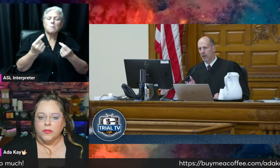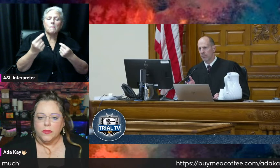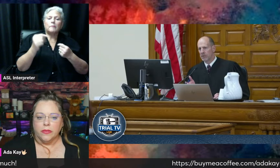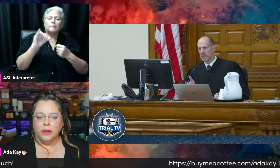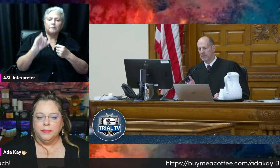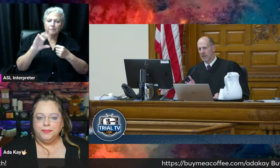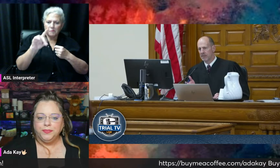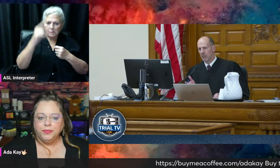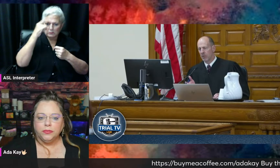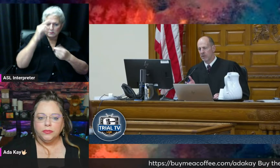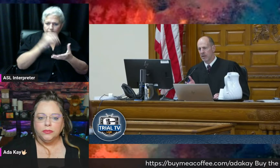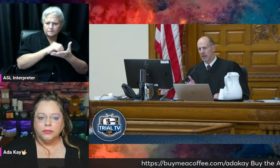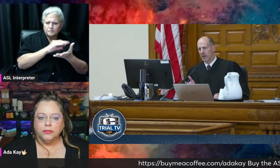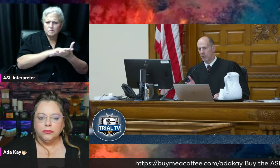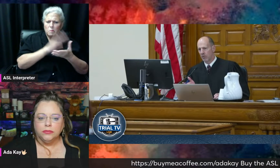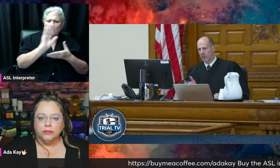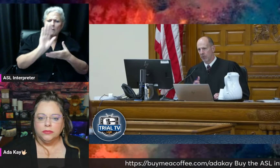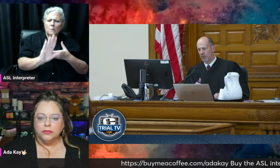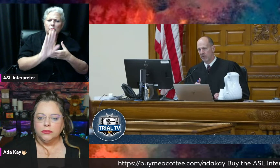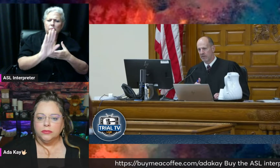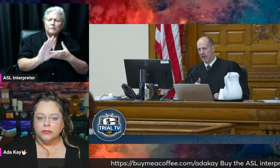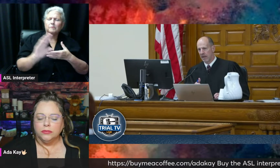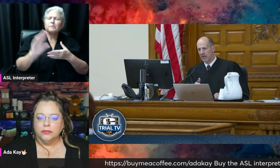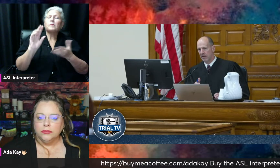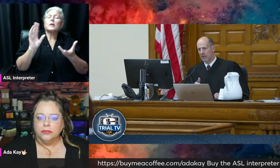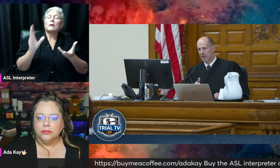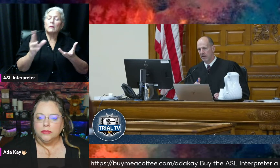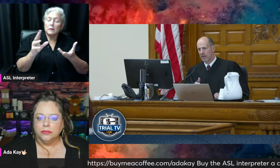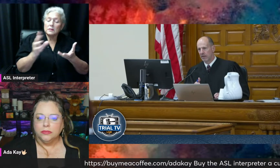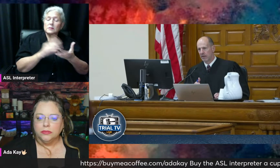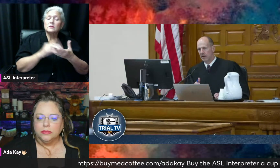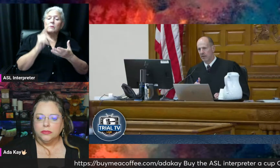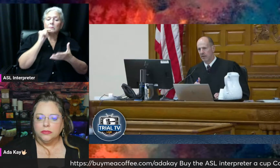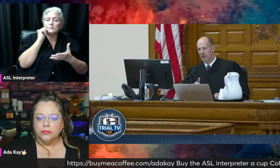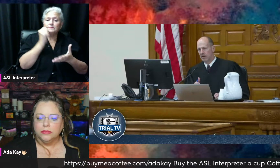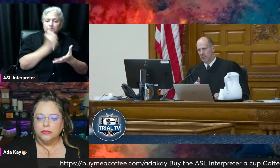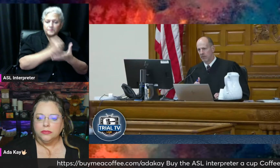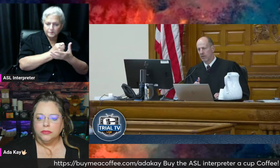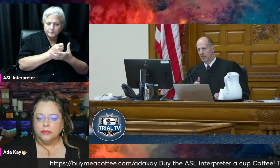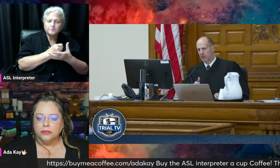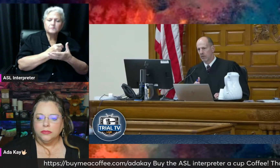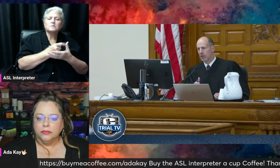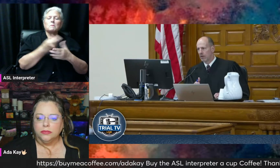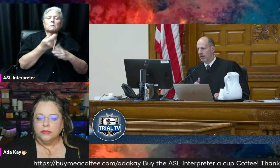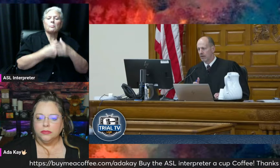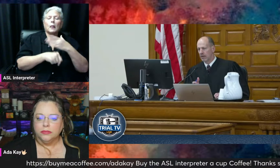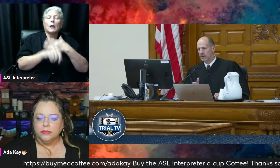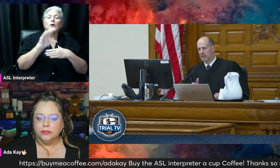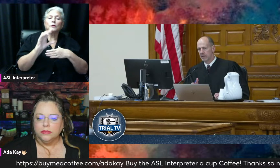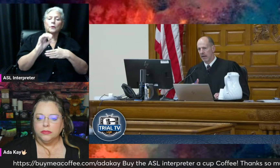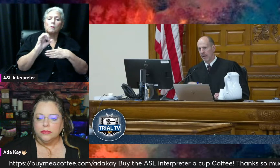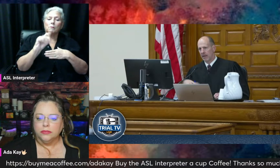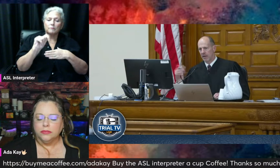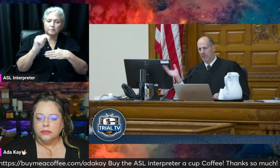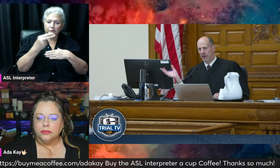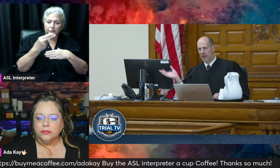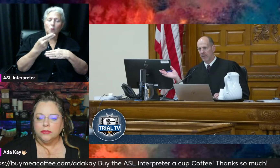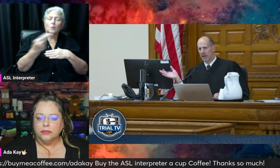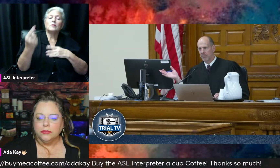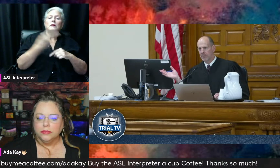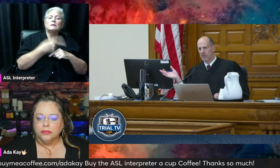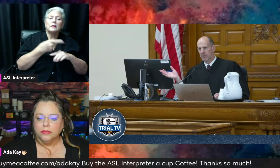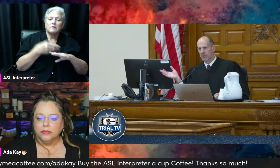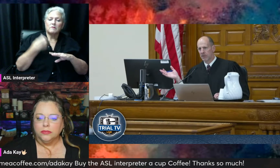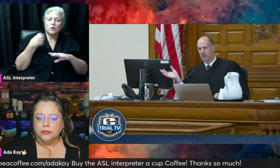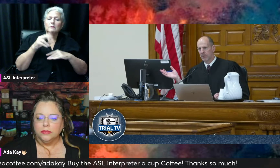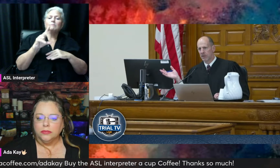record, was his testimony taken under oath on a previous date? Yes, it was an evidentiary deposition. And is the date identified